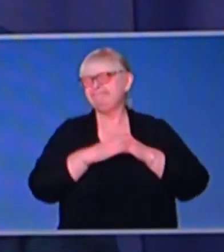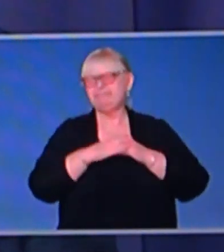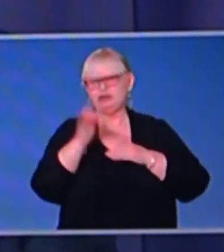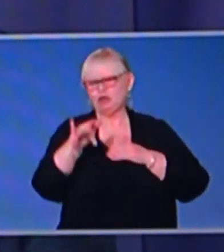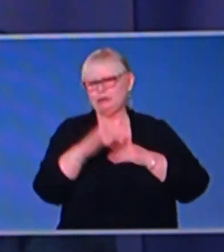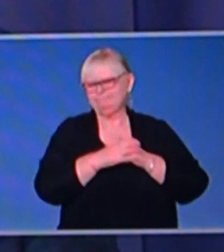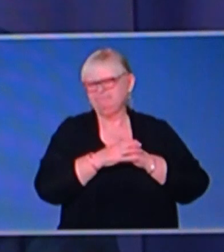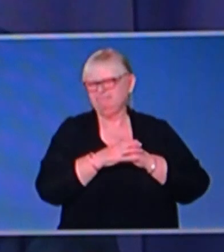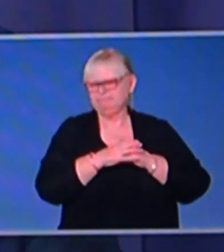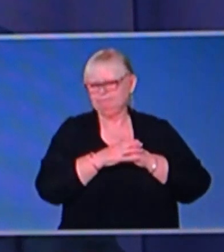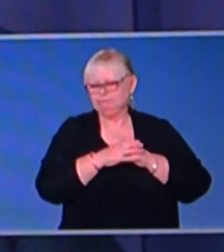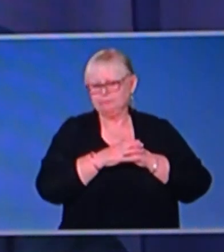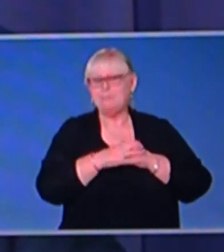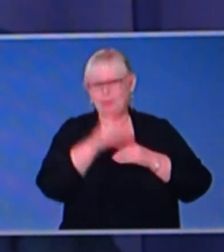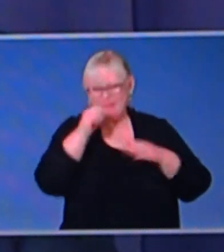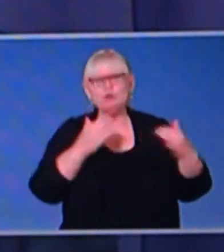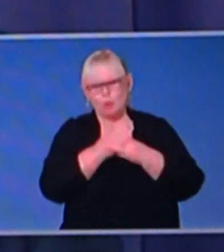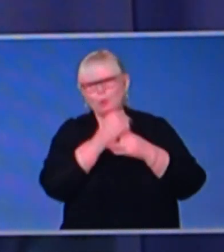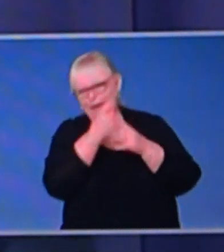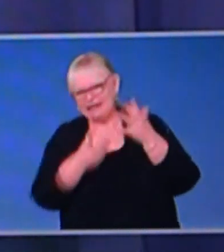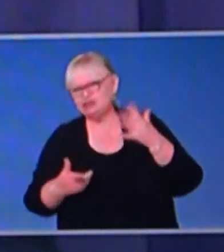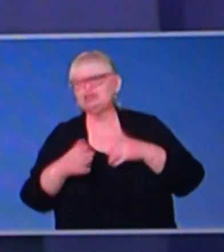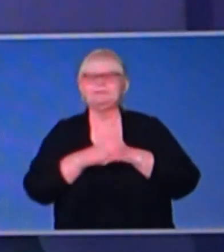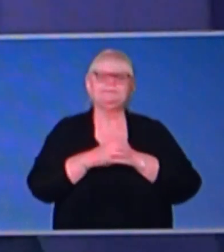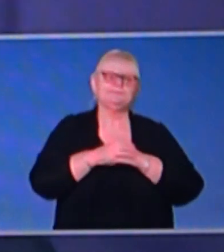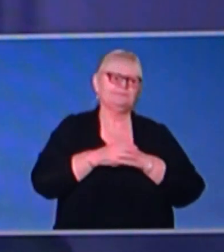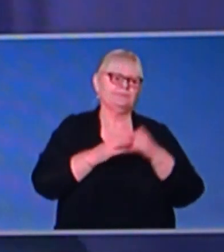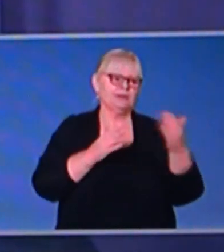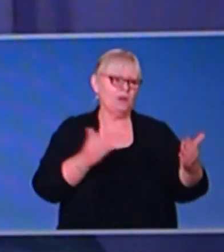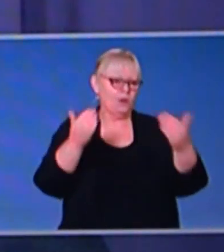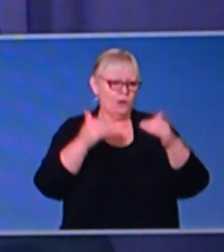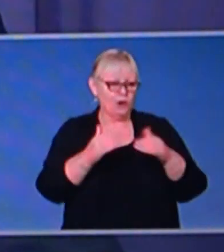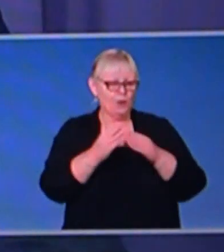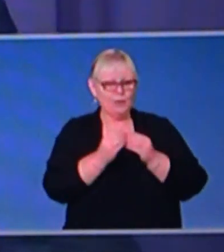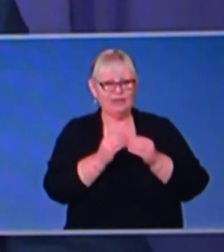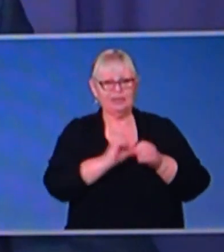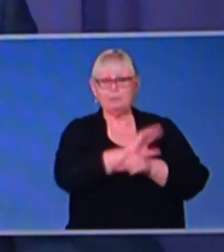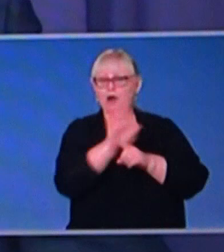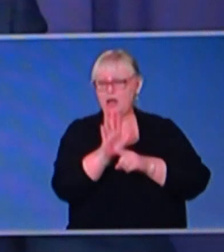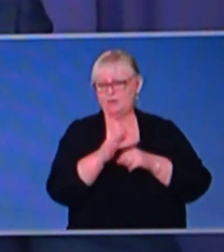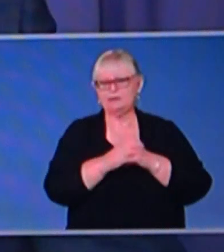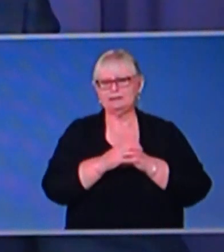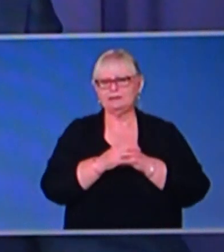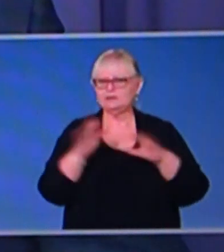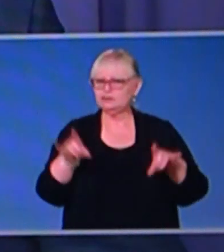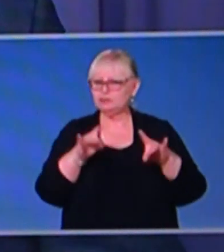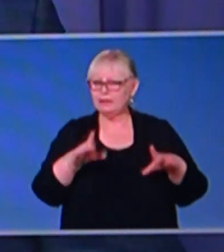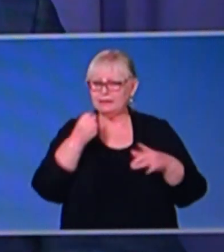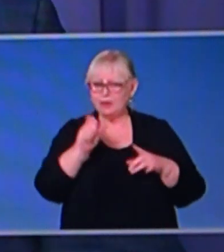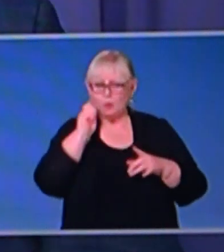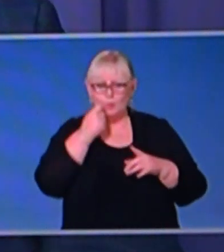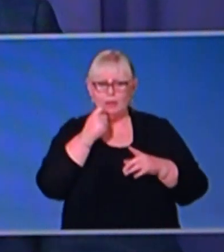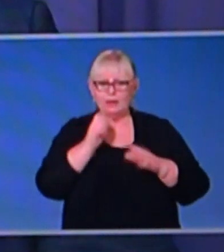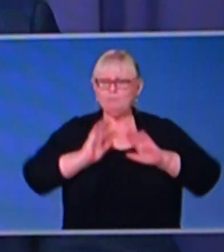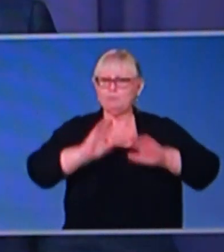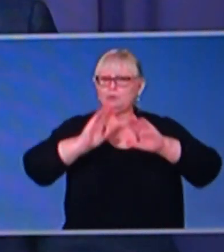But anyway, these are the issues we have to work through. Yeah, Brett. Just on the virus more broadly, is Australia still going to push for an